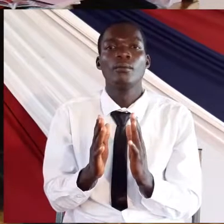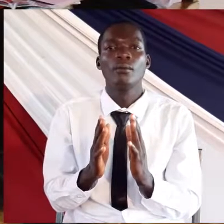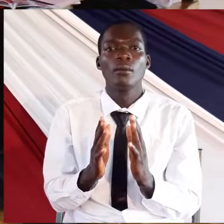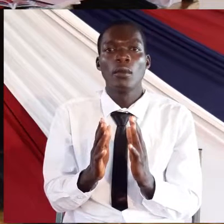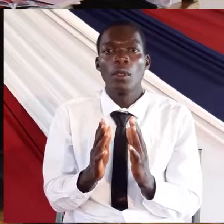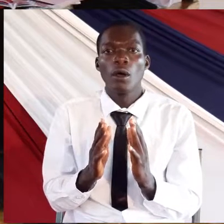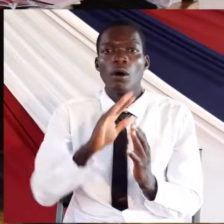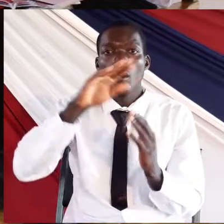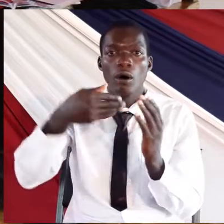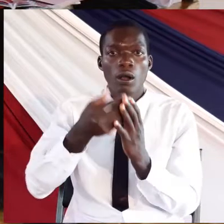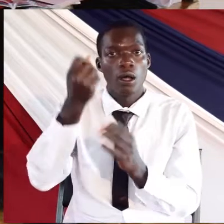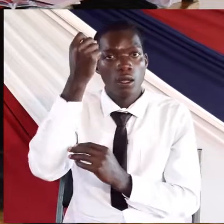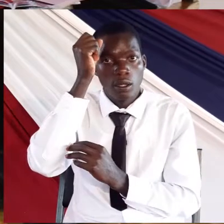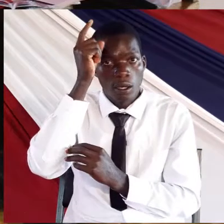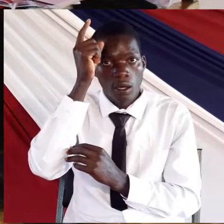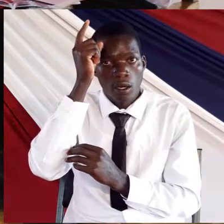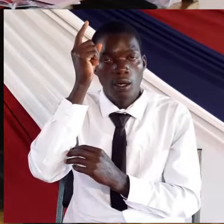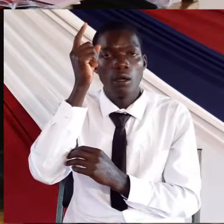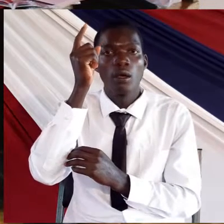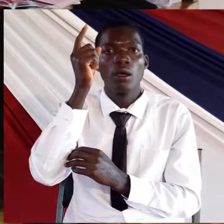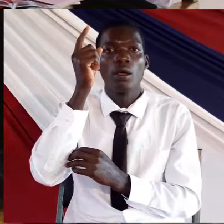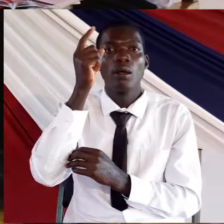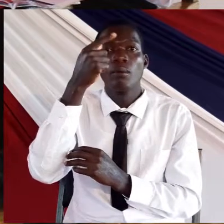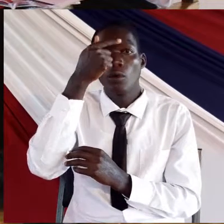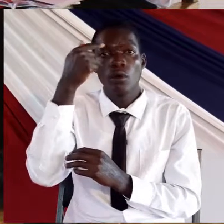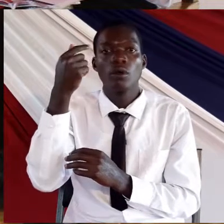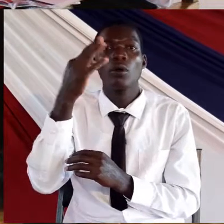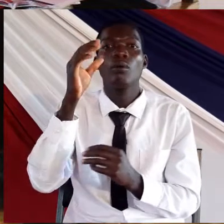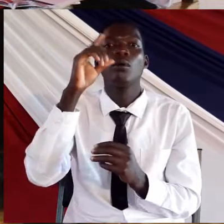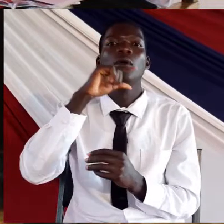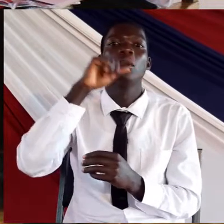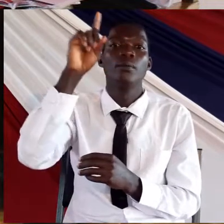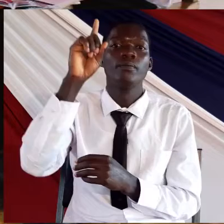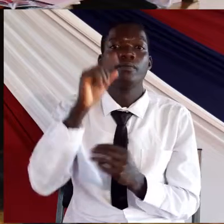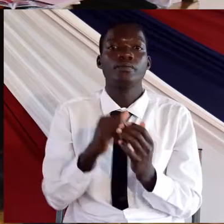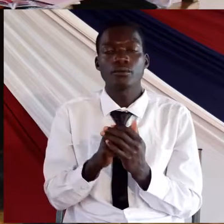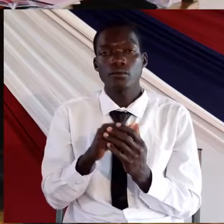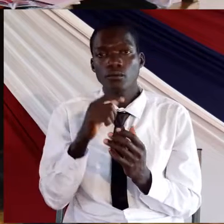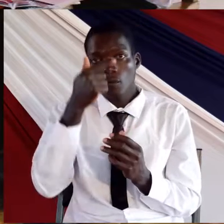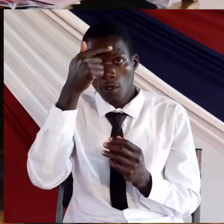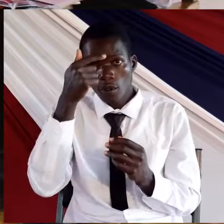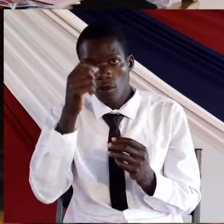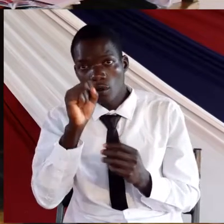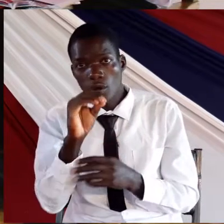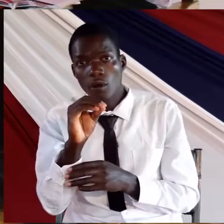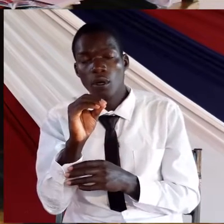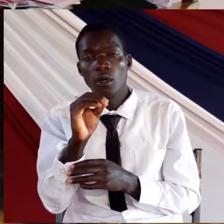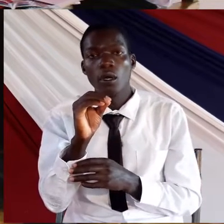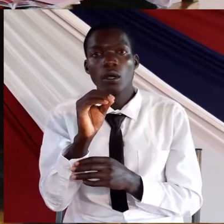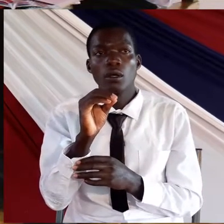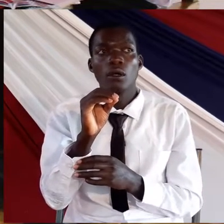we all understand it was to give him glory. And so, in the